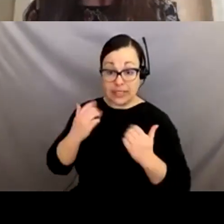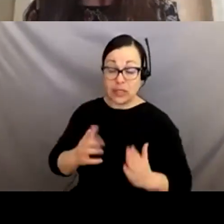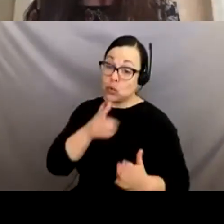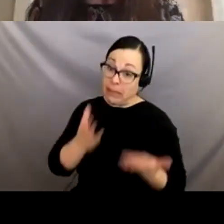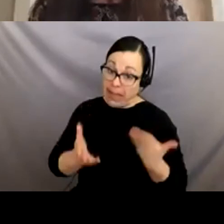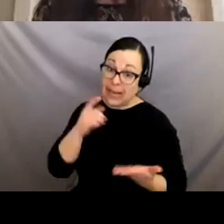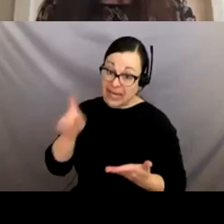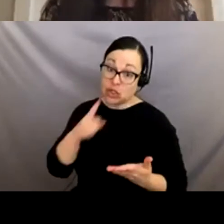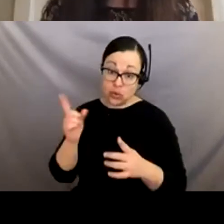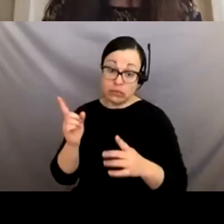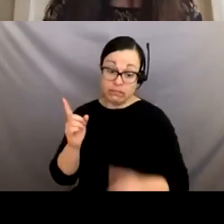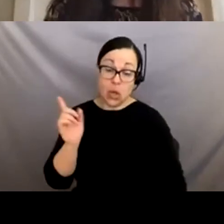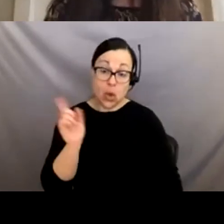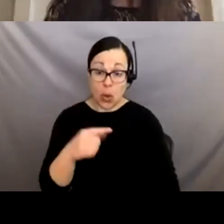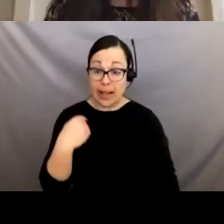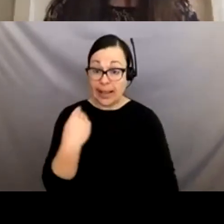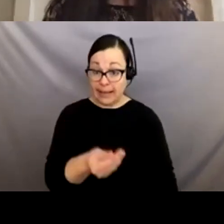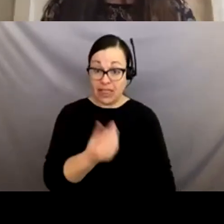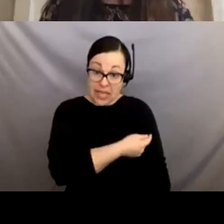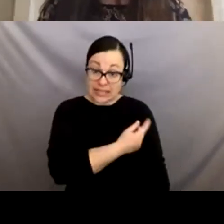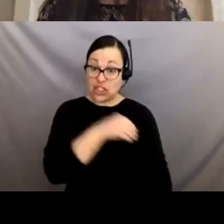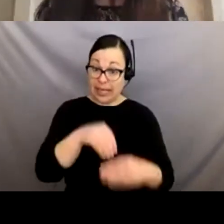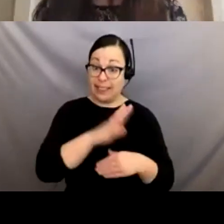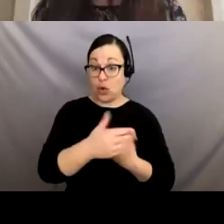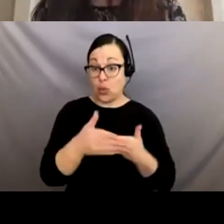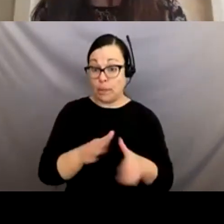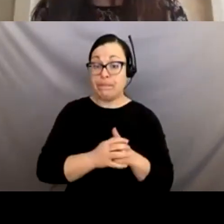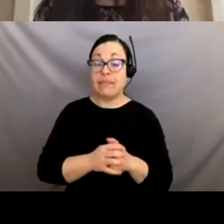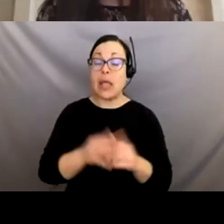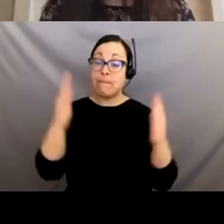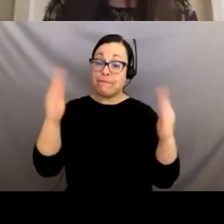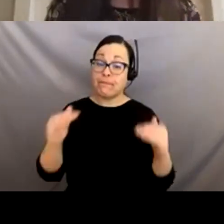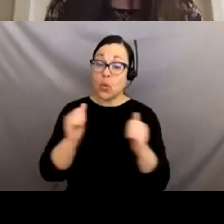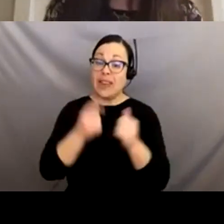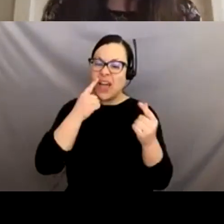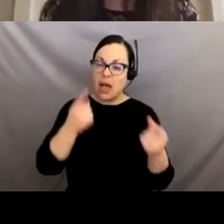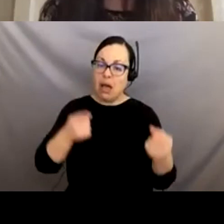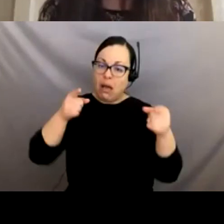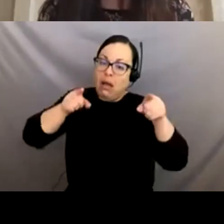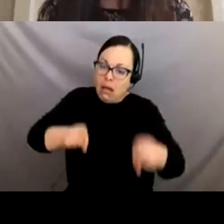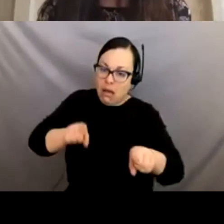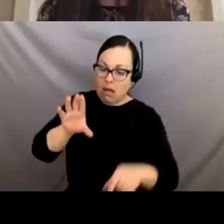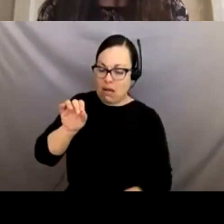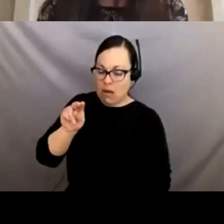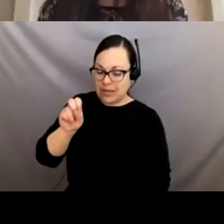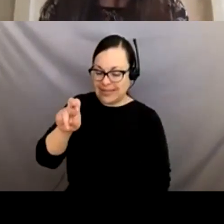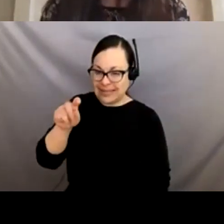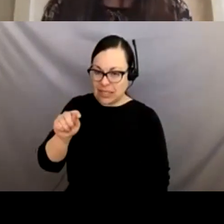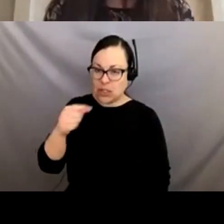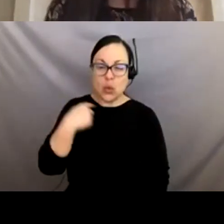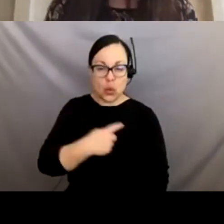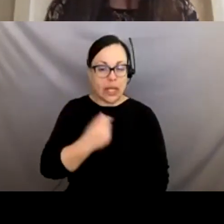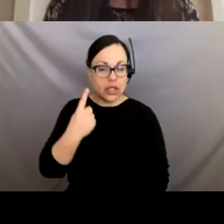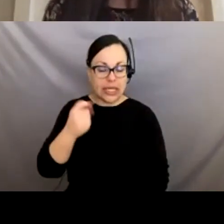rooms. In terms of consent, this is a moving target right now. And so really for